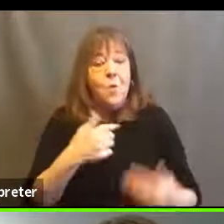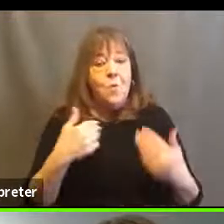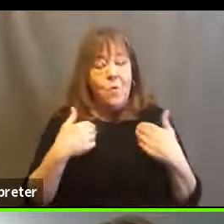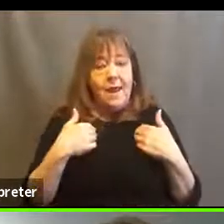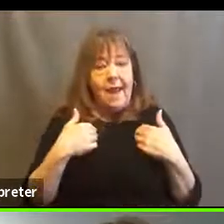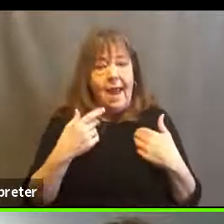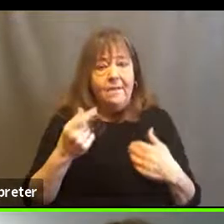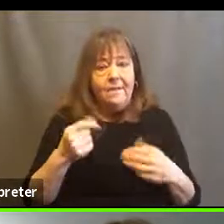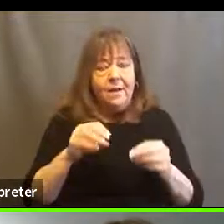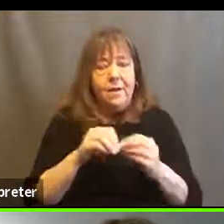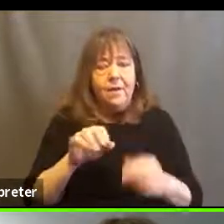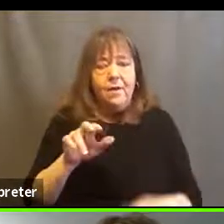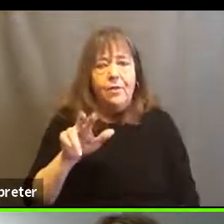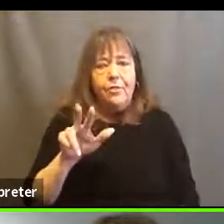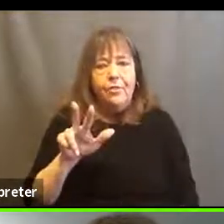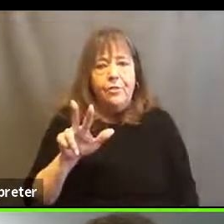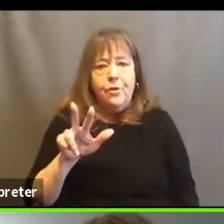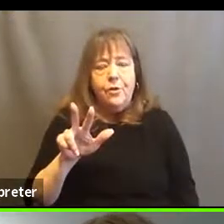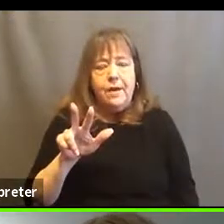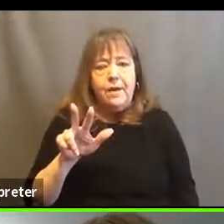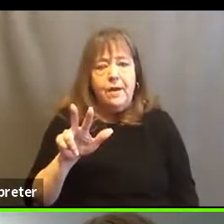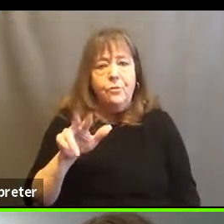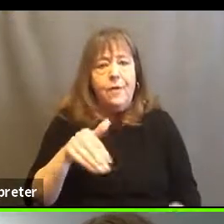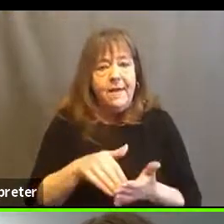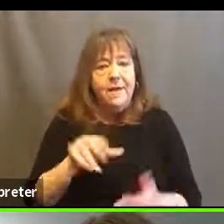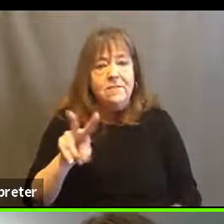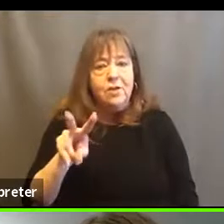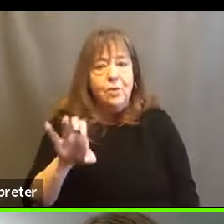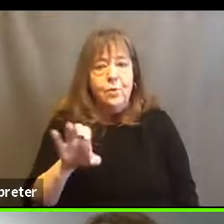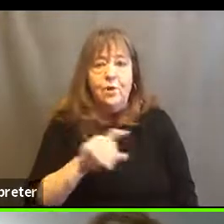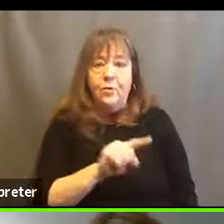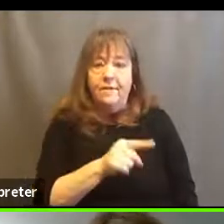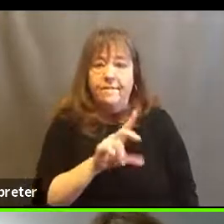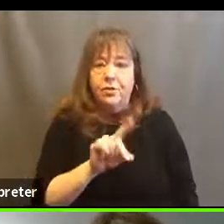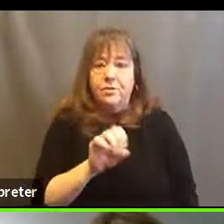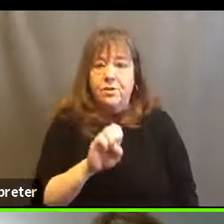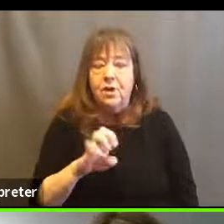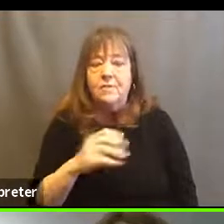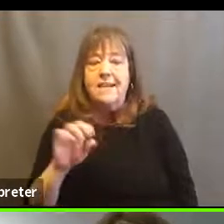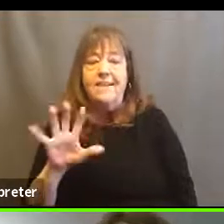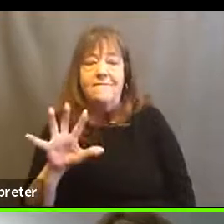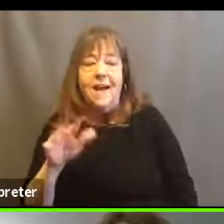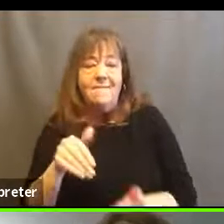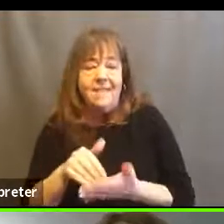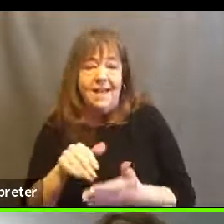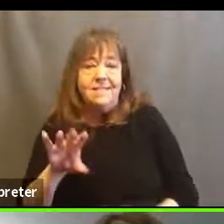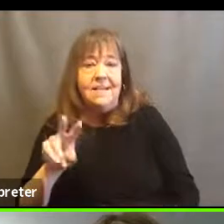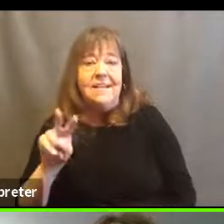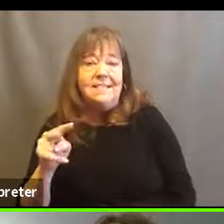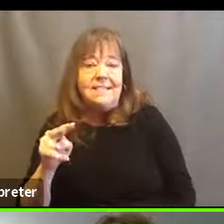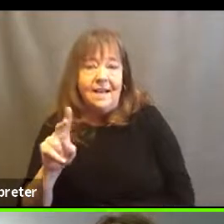over 3,200 first doses and just over 5,000 second doses.